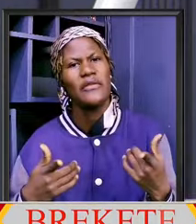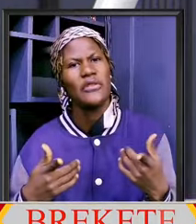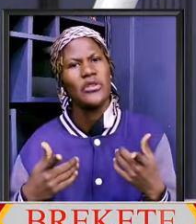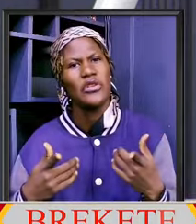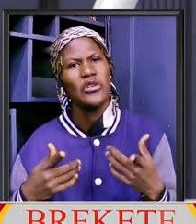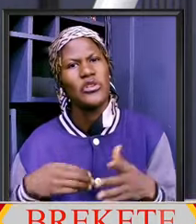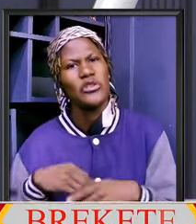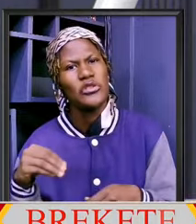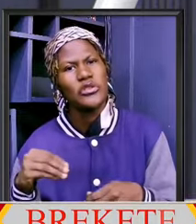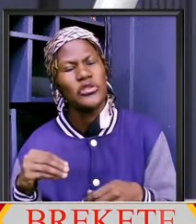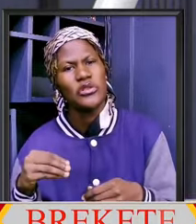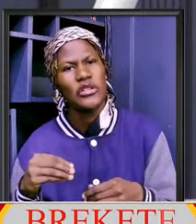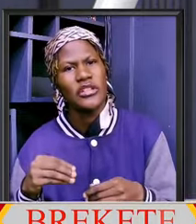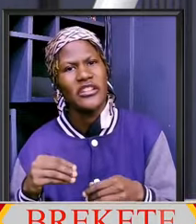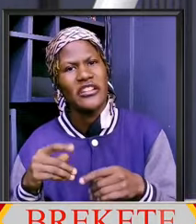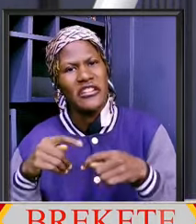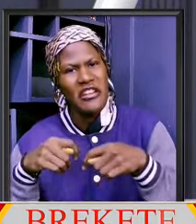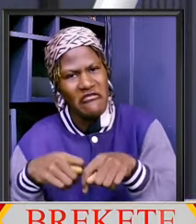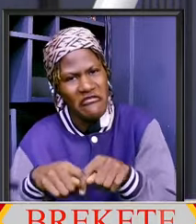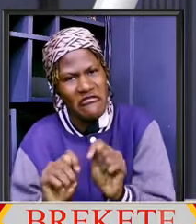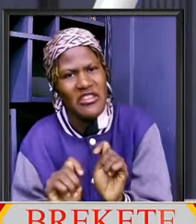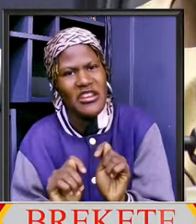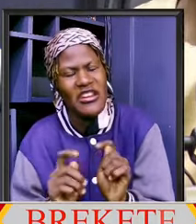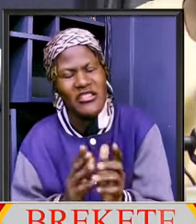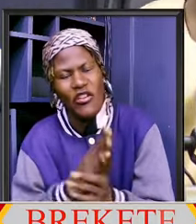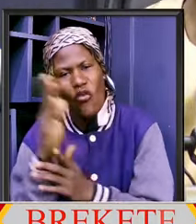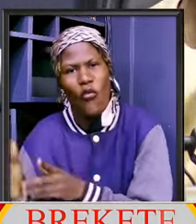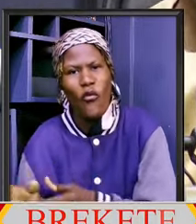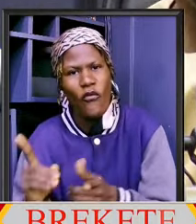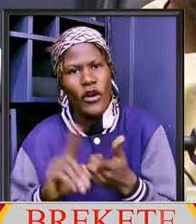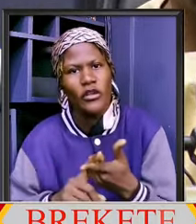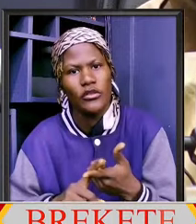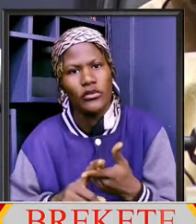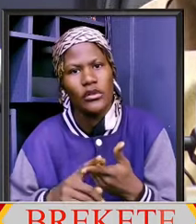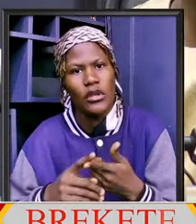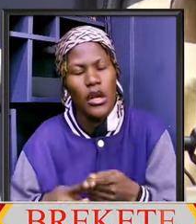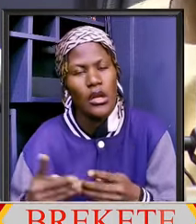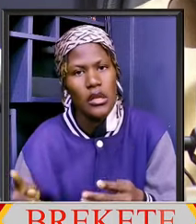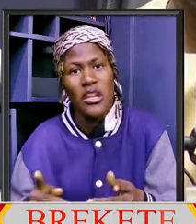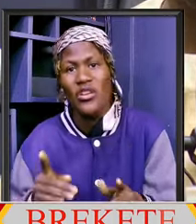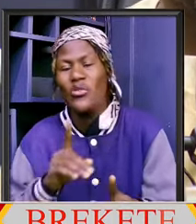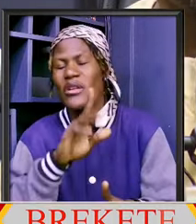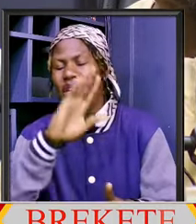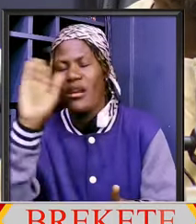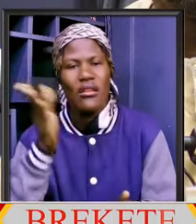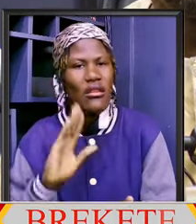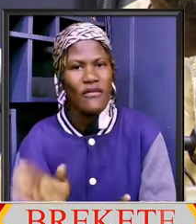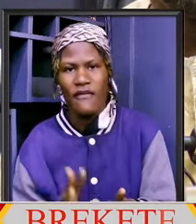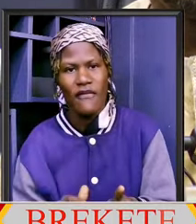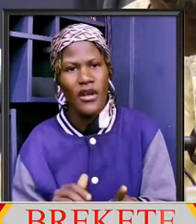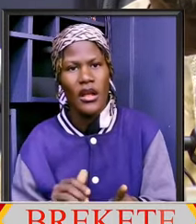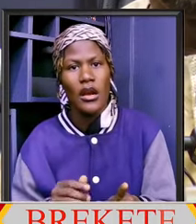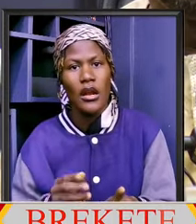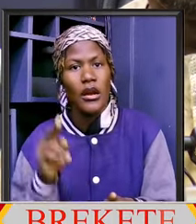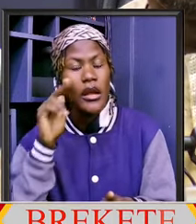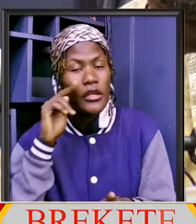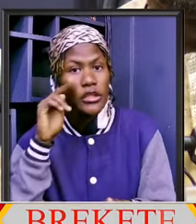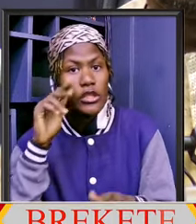take over from them, now them, they occupy leadership positions. So they will never allow Nigeria to move forward.